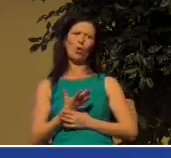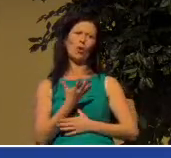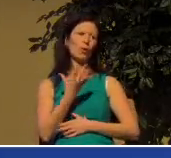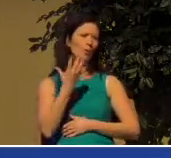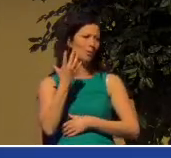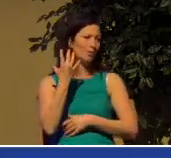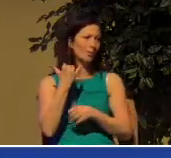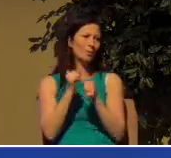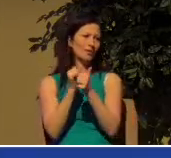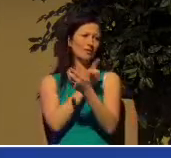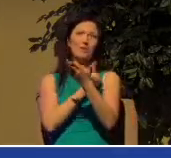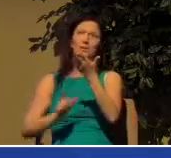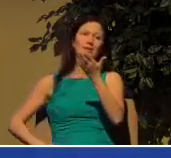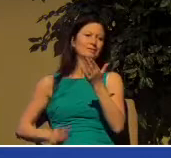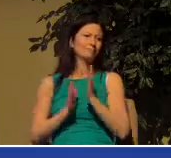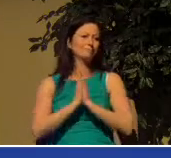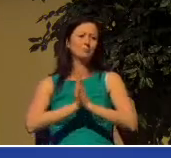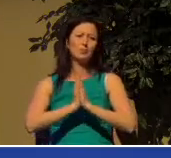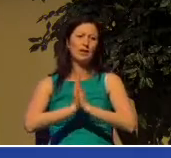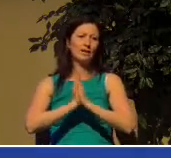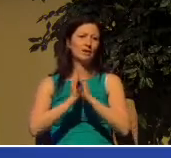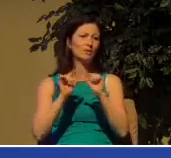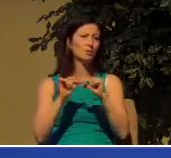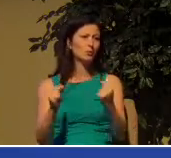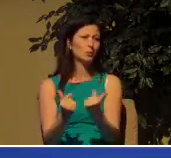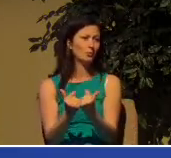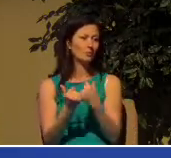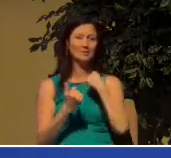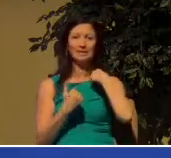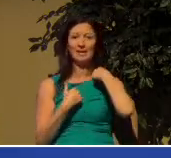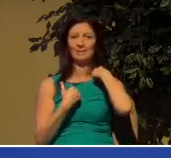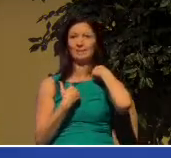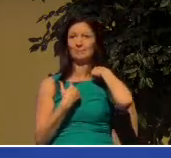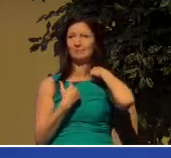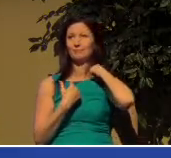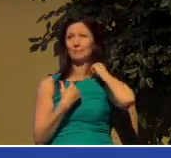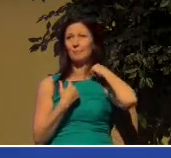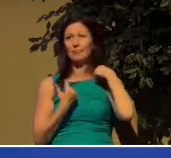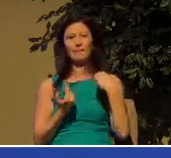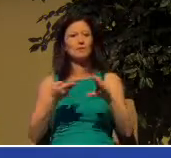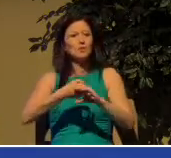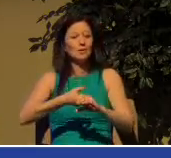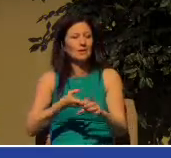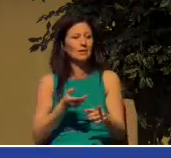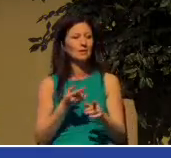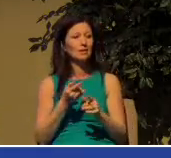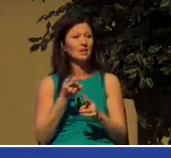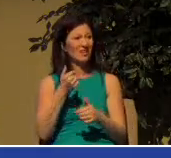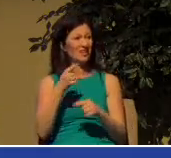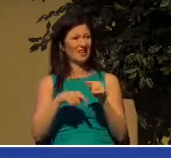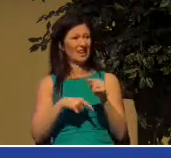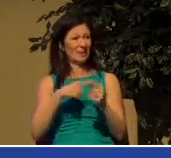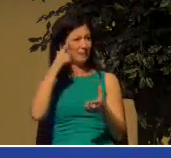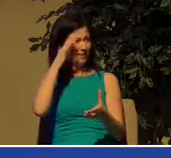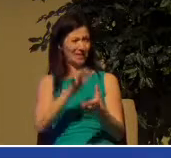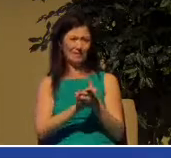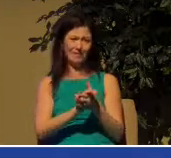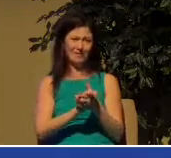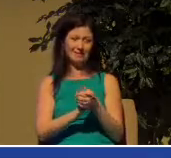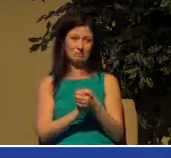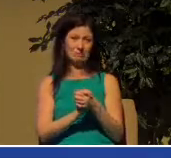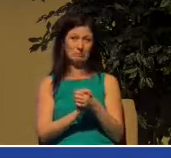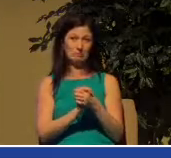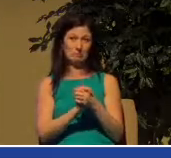group growing that met. I still can't believe that we managed this. We met an hour and a half